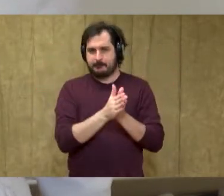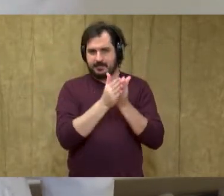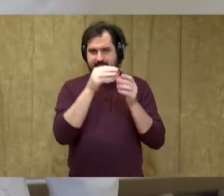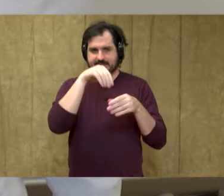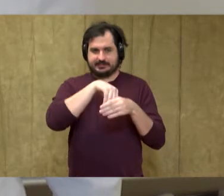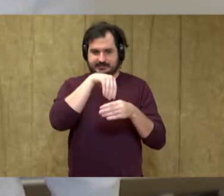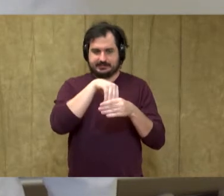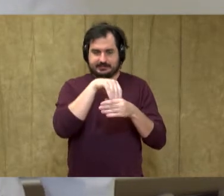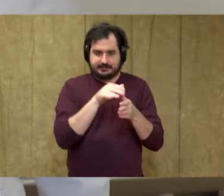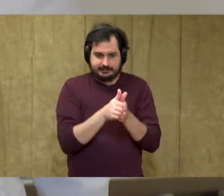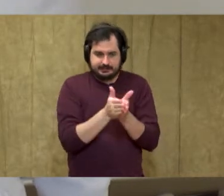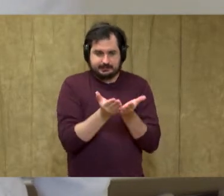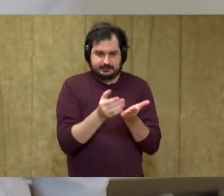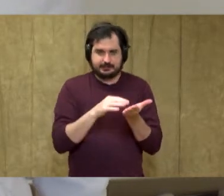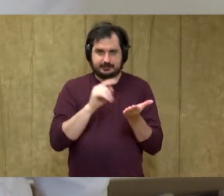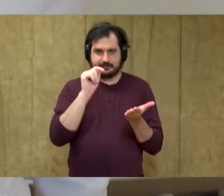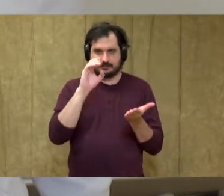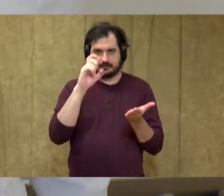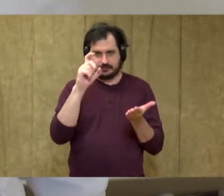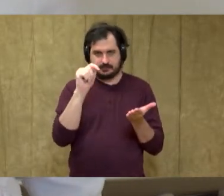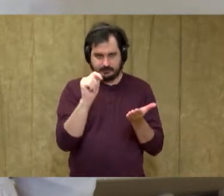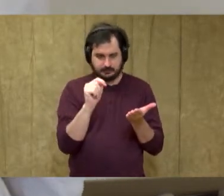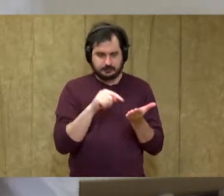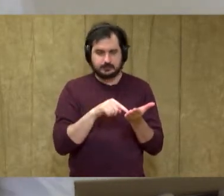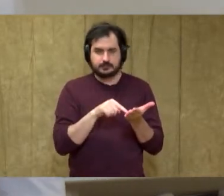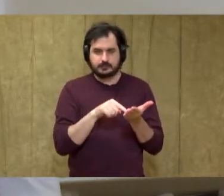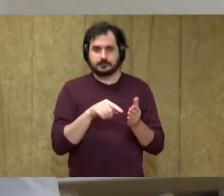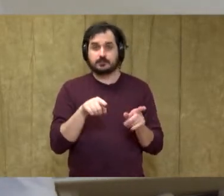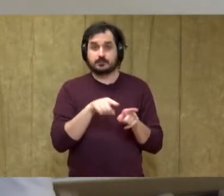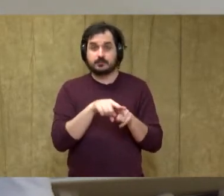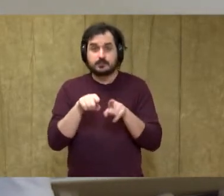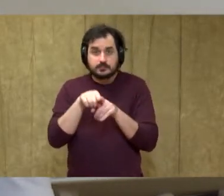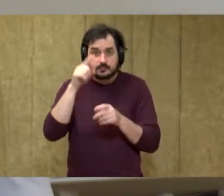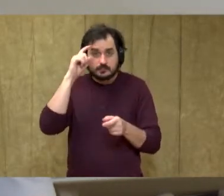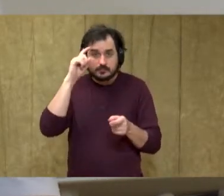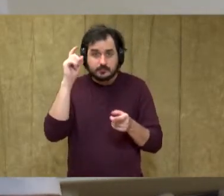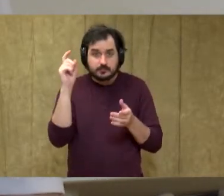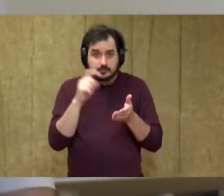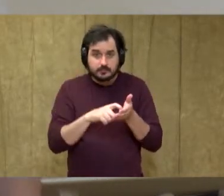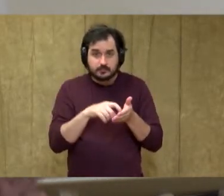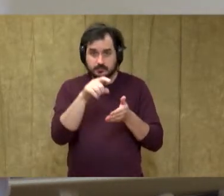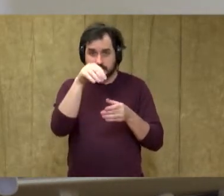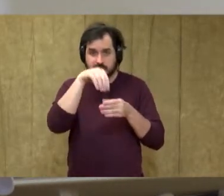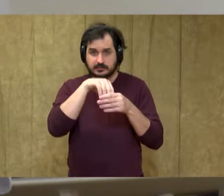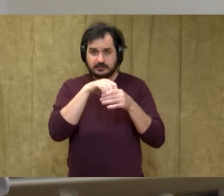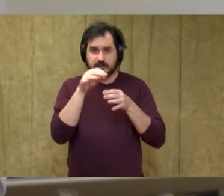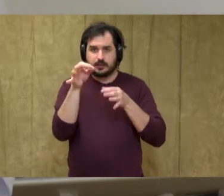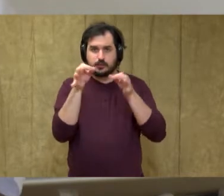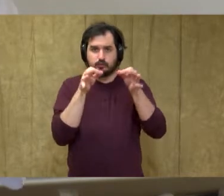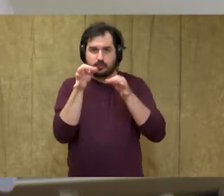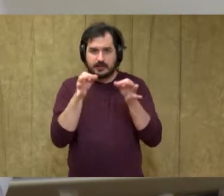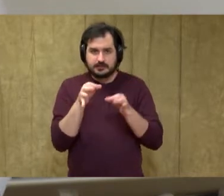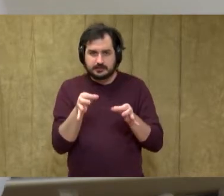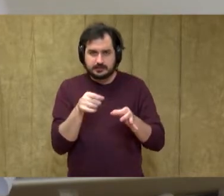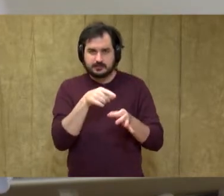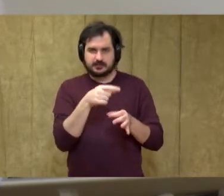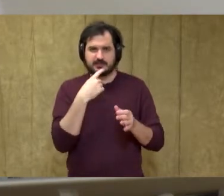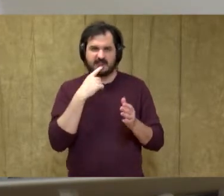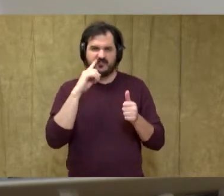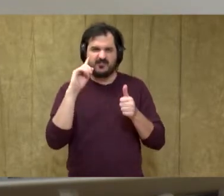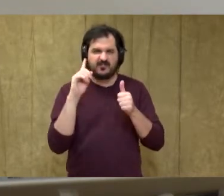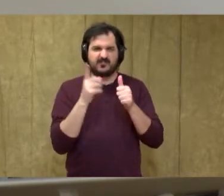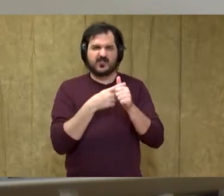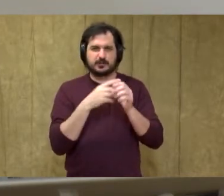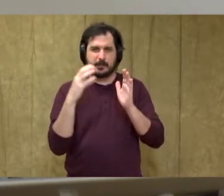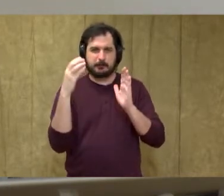text. Also notice in the directions that it mentioned the first paragraph. Boys and girls, many times we want to take on